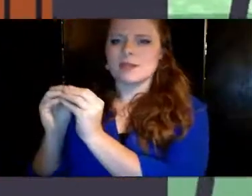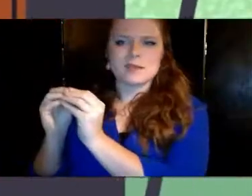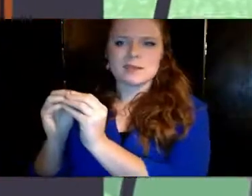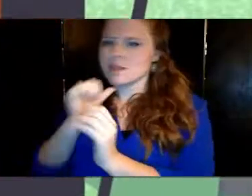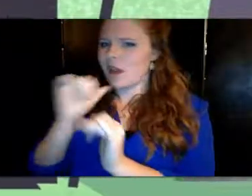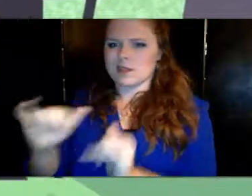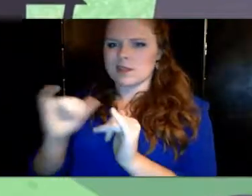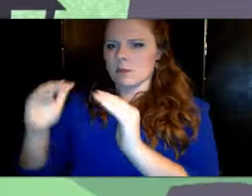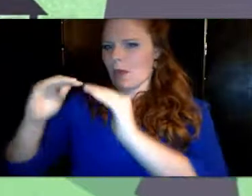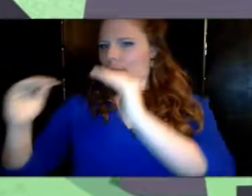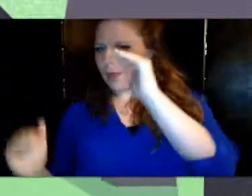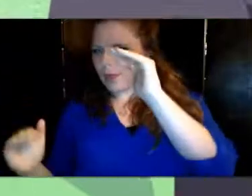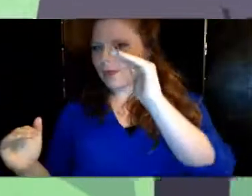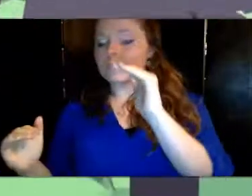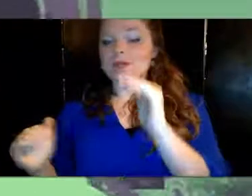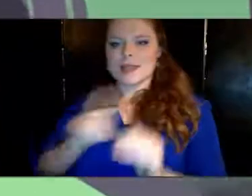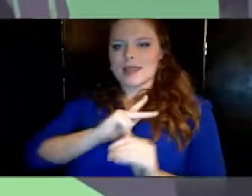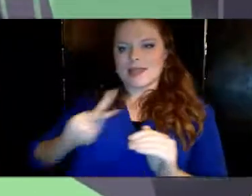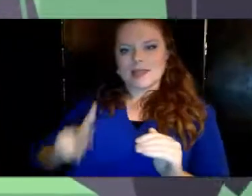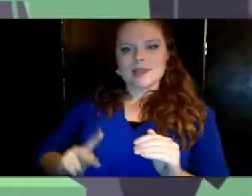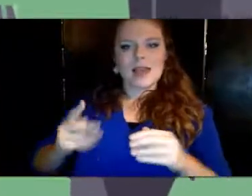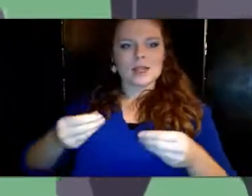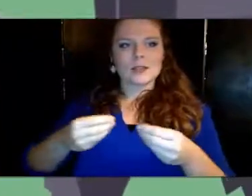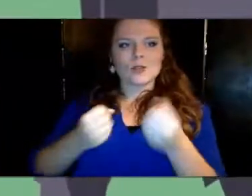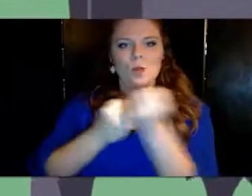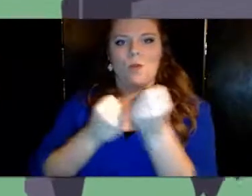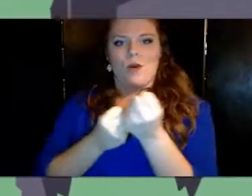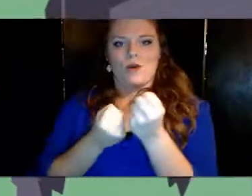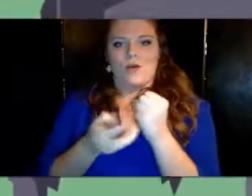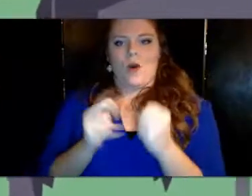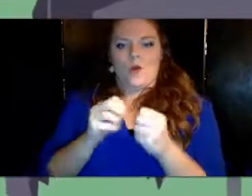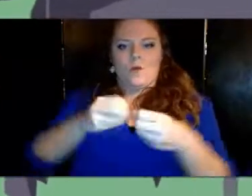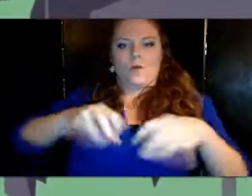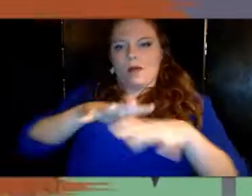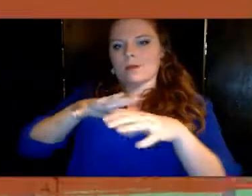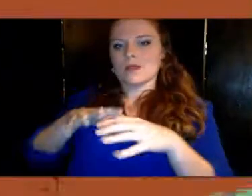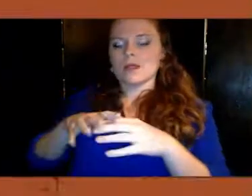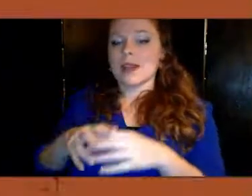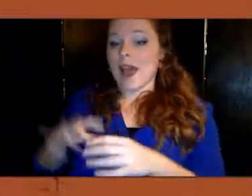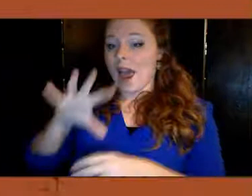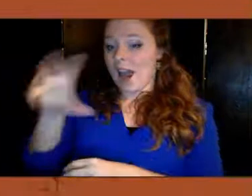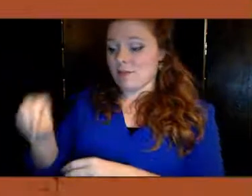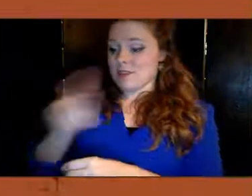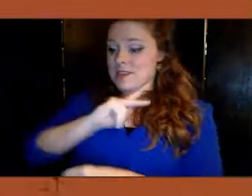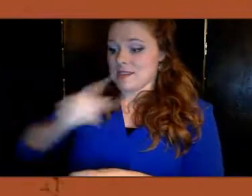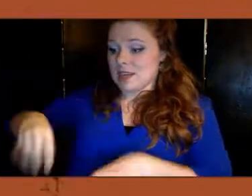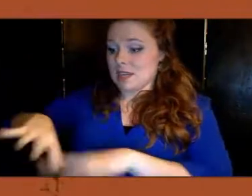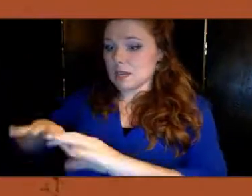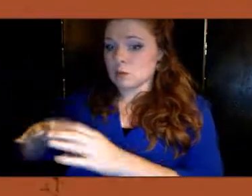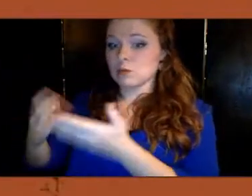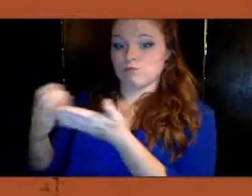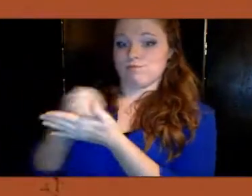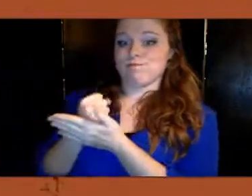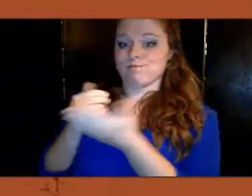them, kings enriched their own realms and strengthened them against neighboring enemies. African kingdoms prospered from the slave